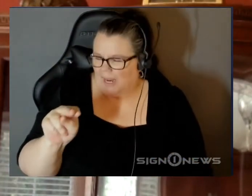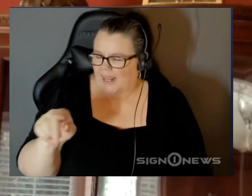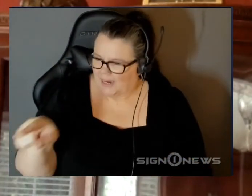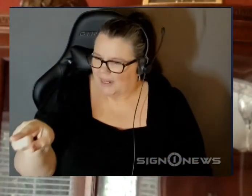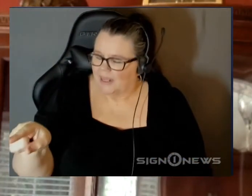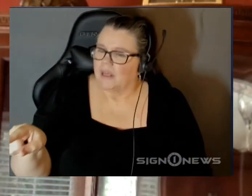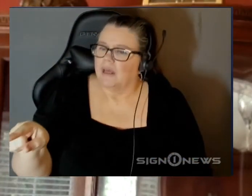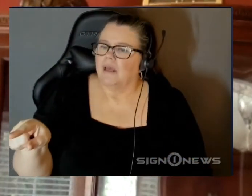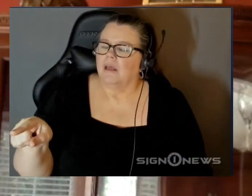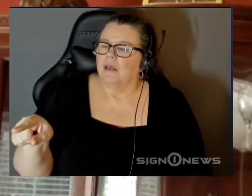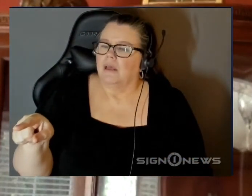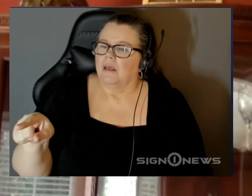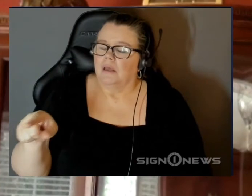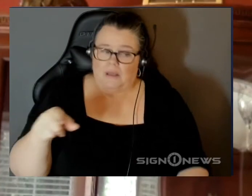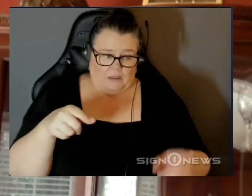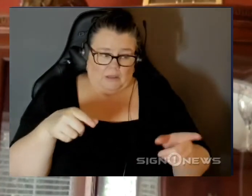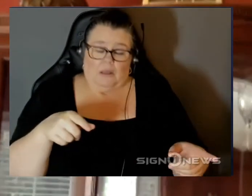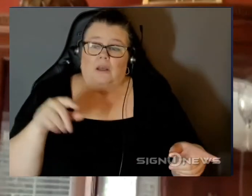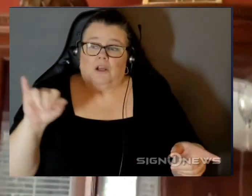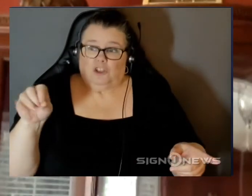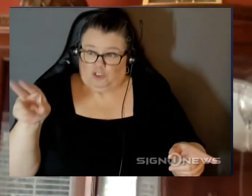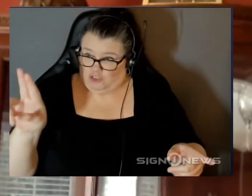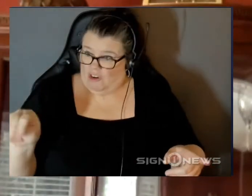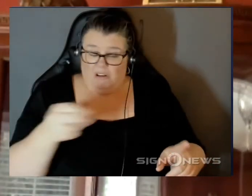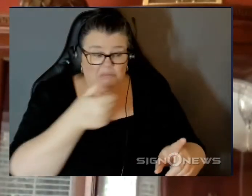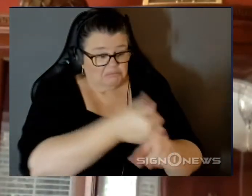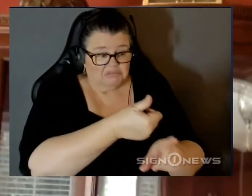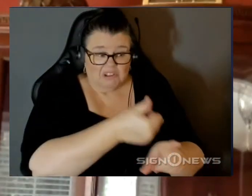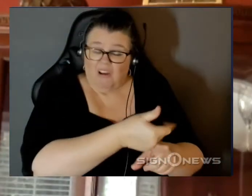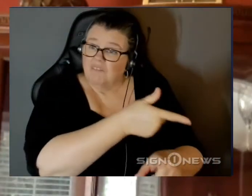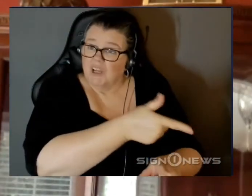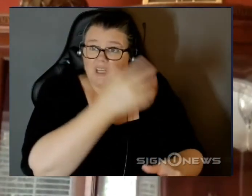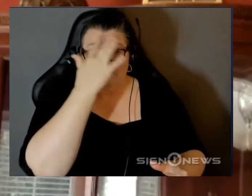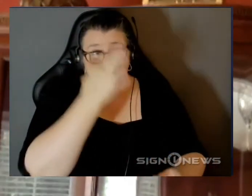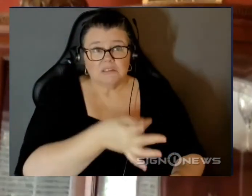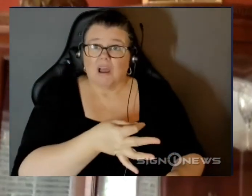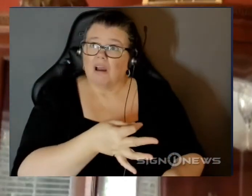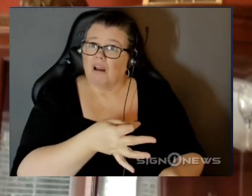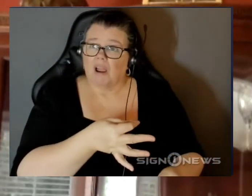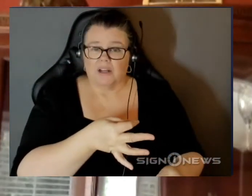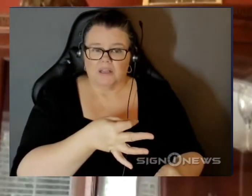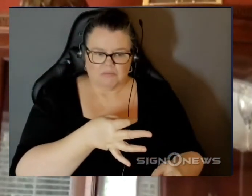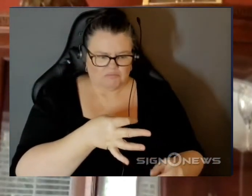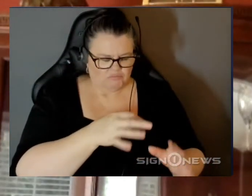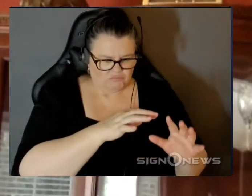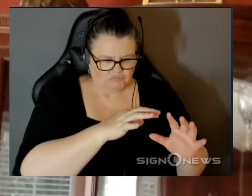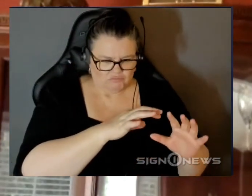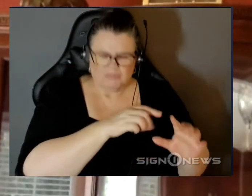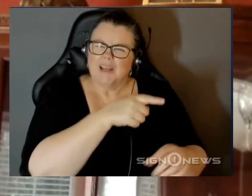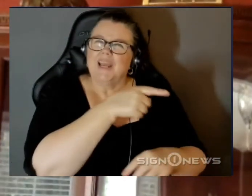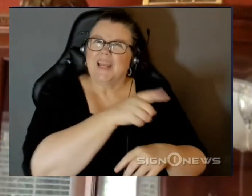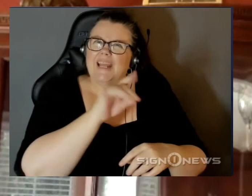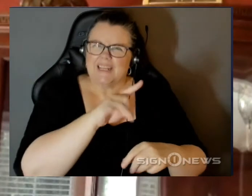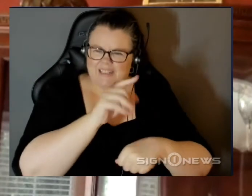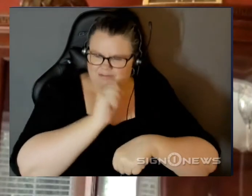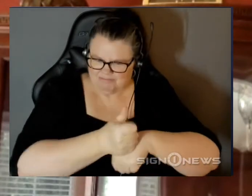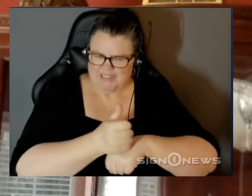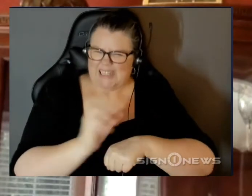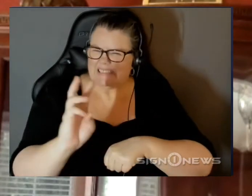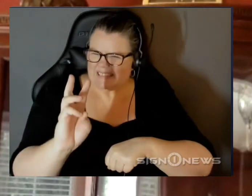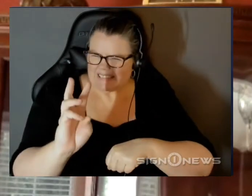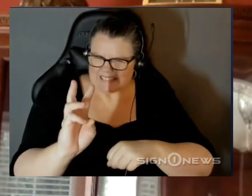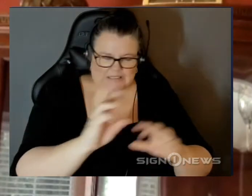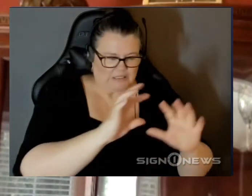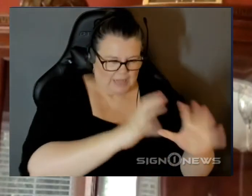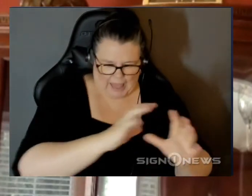John decided in this area I want to have control, and there are 6 areas. This is a different presentation that he has. He